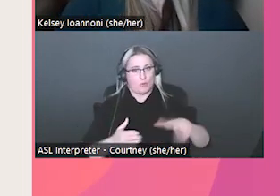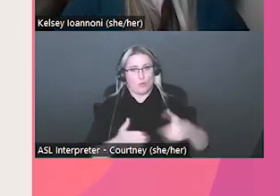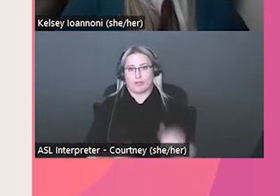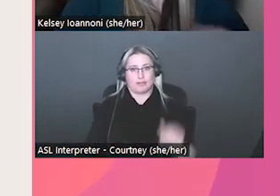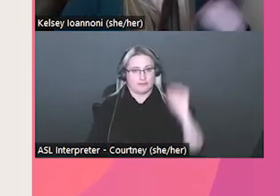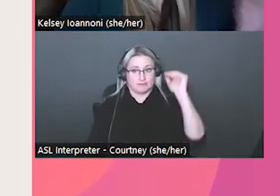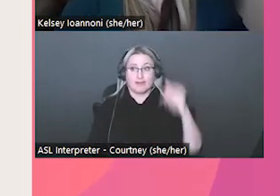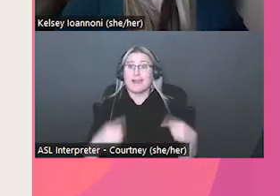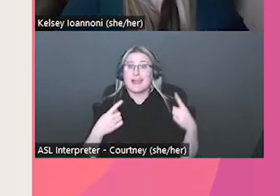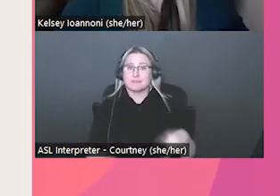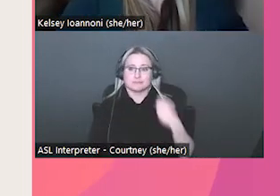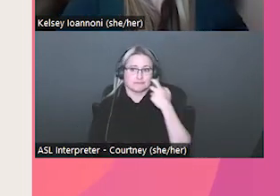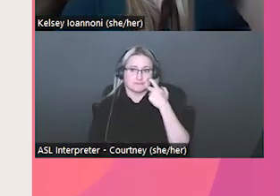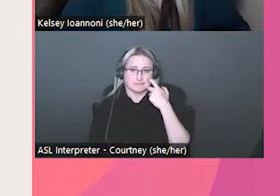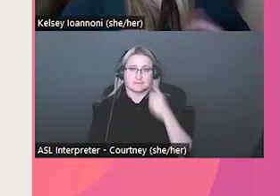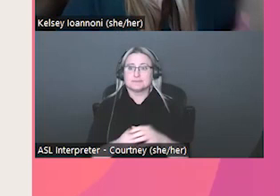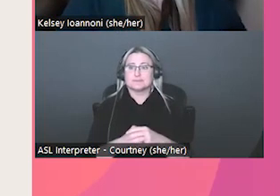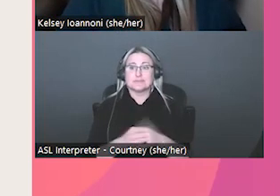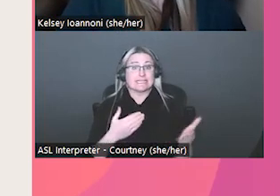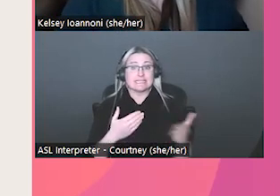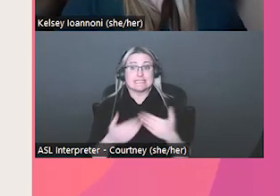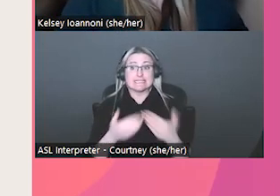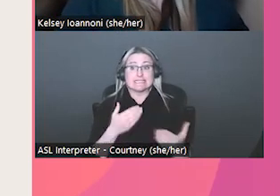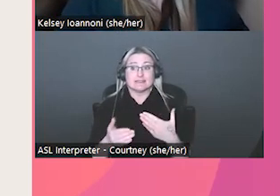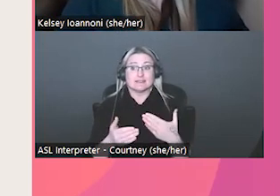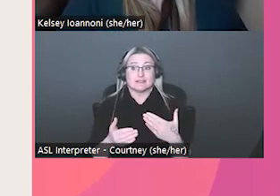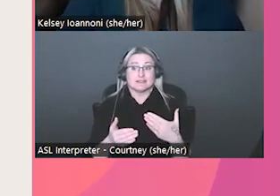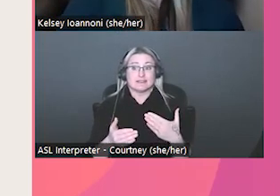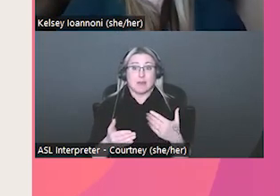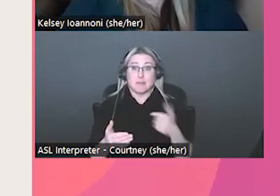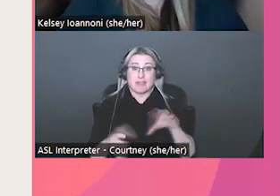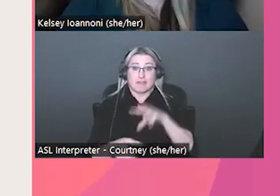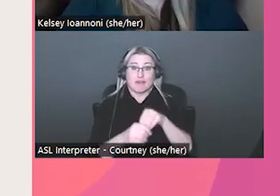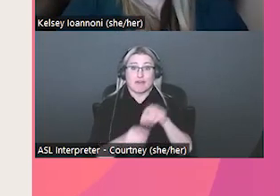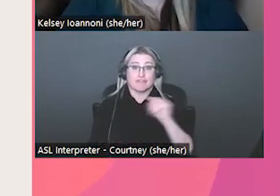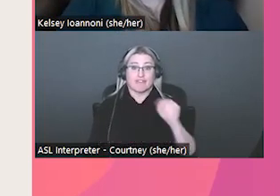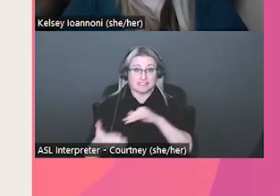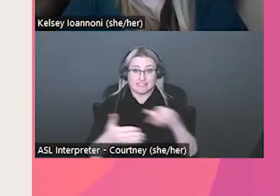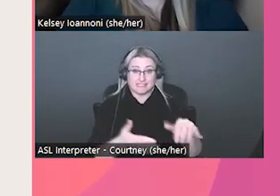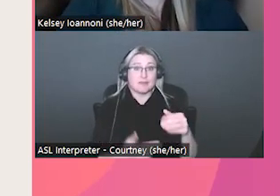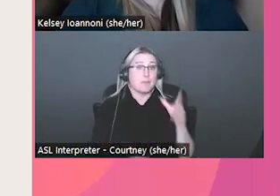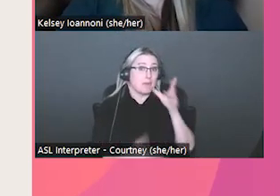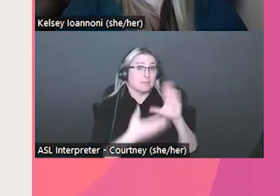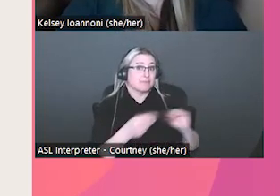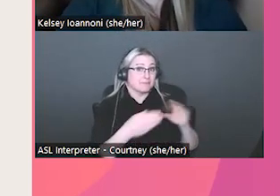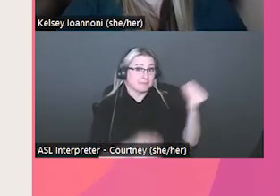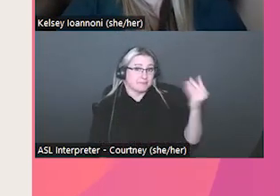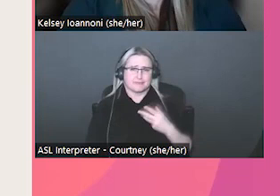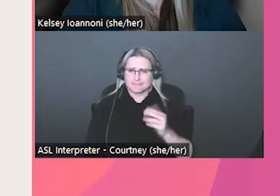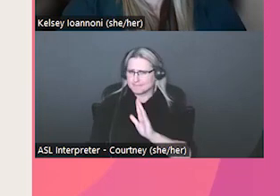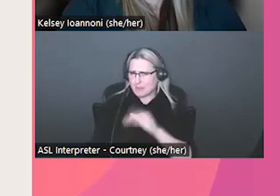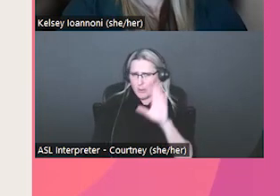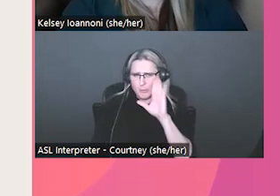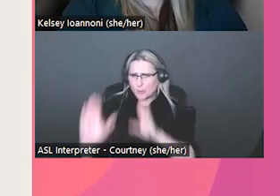long ago, despite my sort of embeddedness in fat studies, she said something to me along the lines of, Kelsey, I worry so